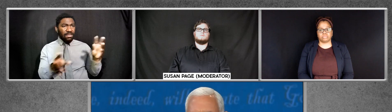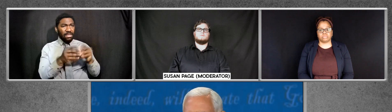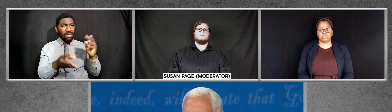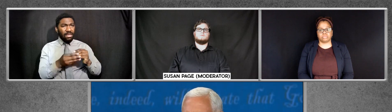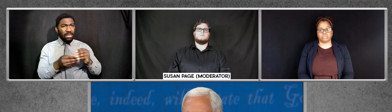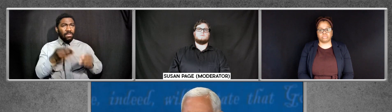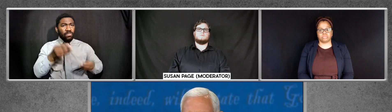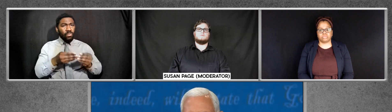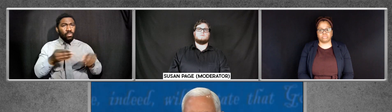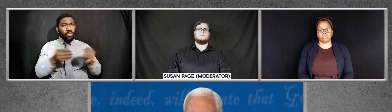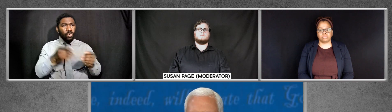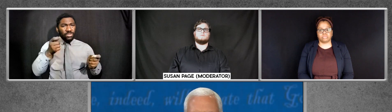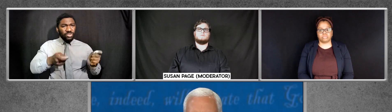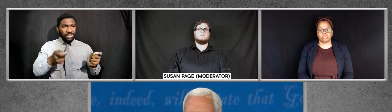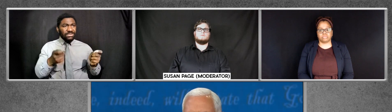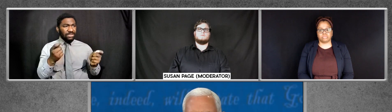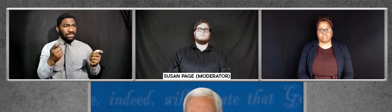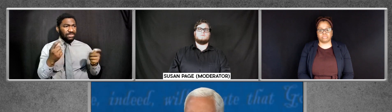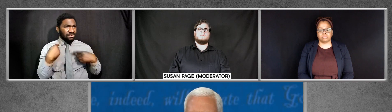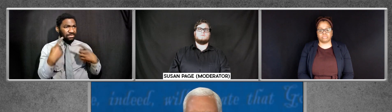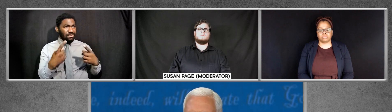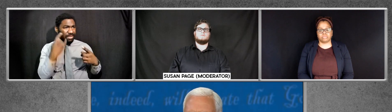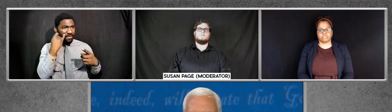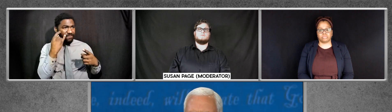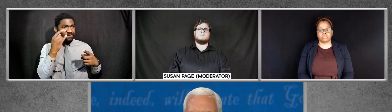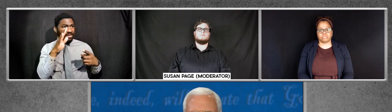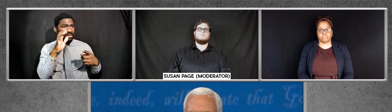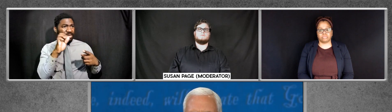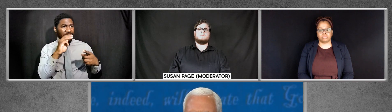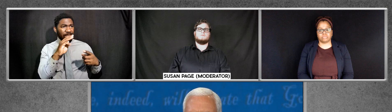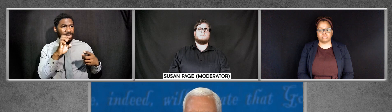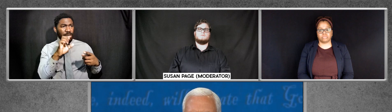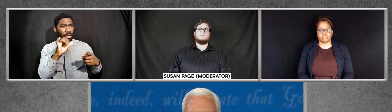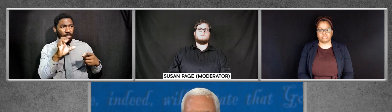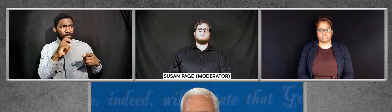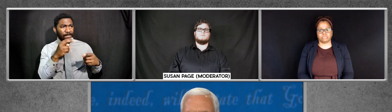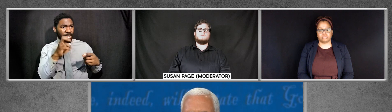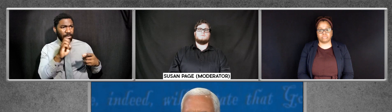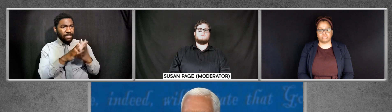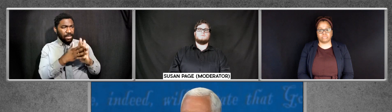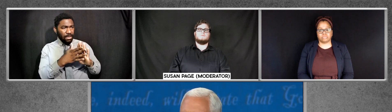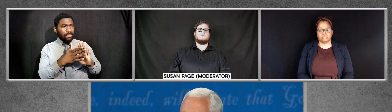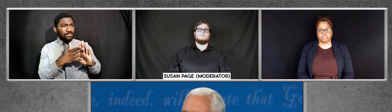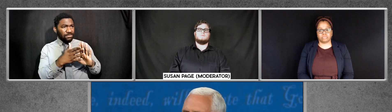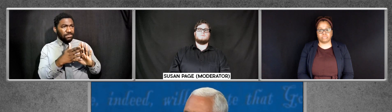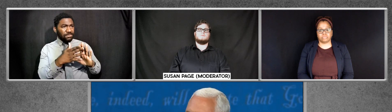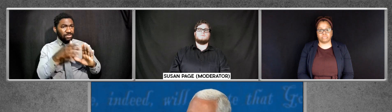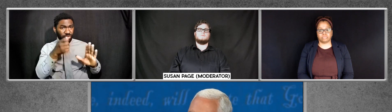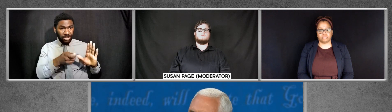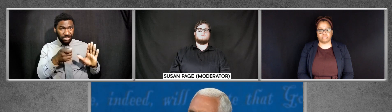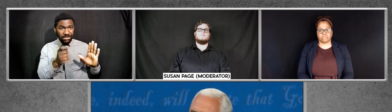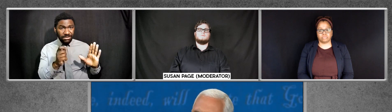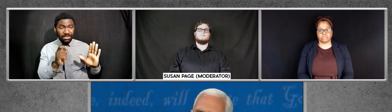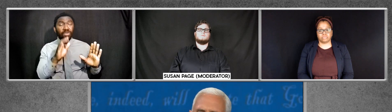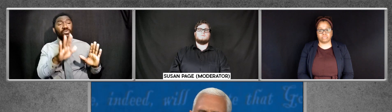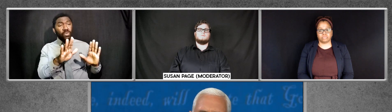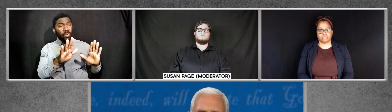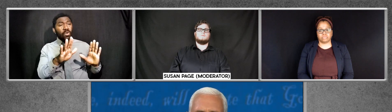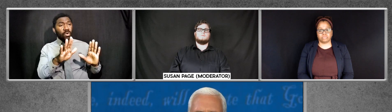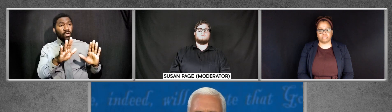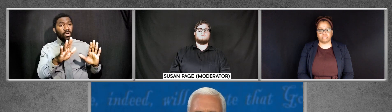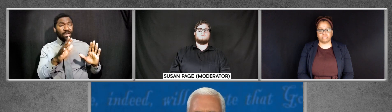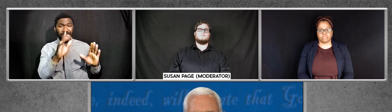election years, from George Washington to Barack Obama. Presidents have nominated in all 29 cases. But your party is actually